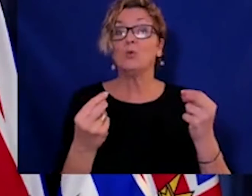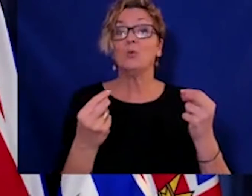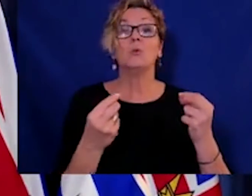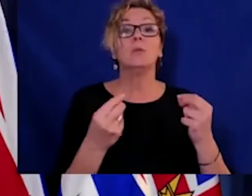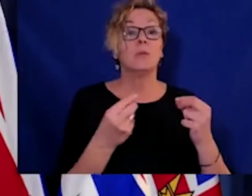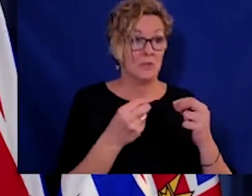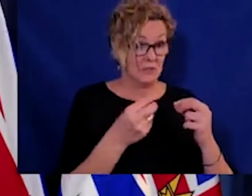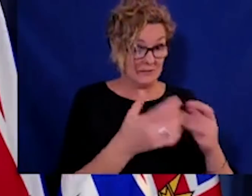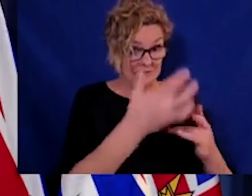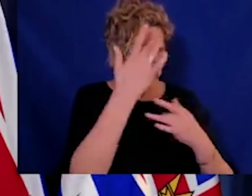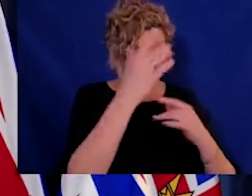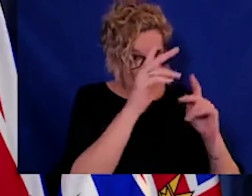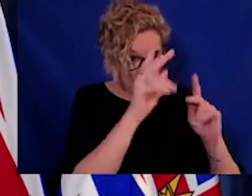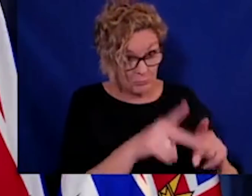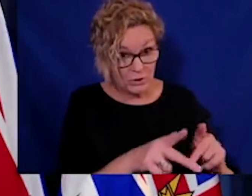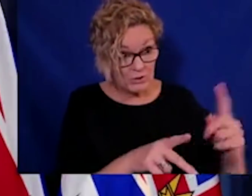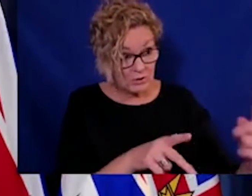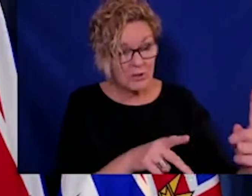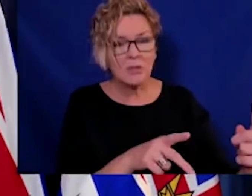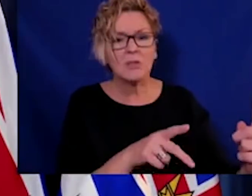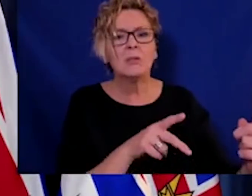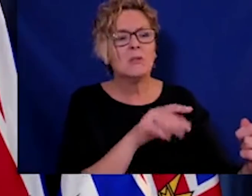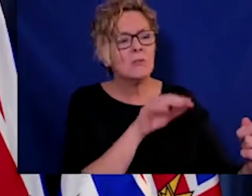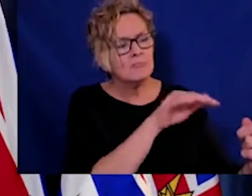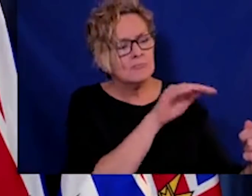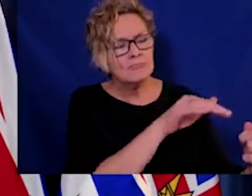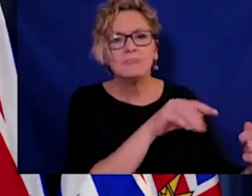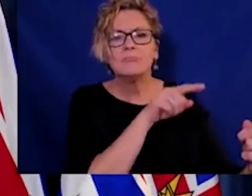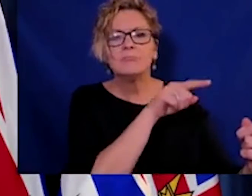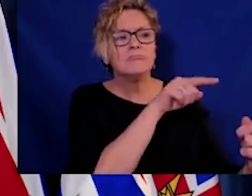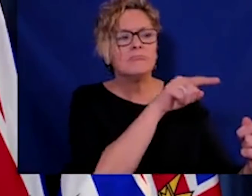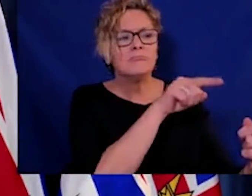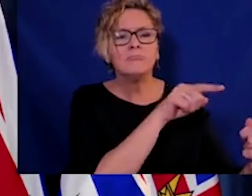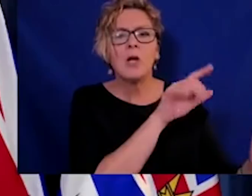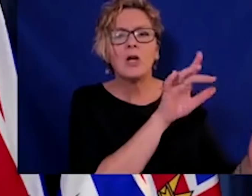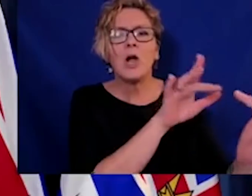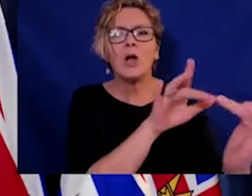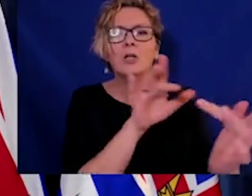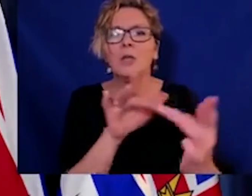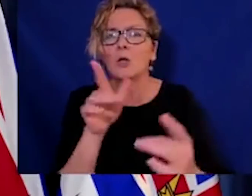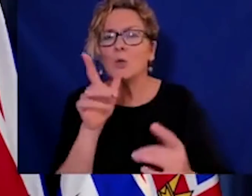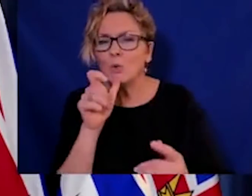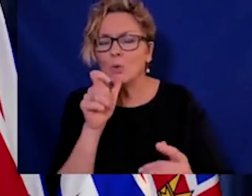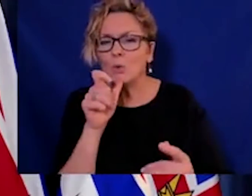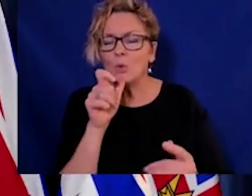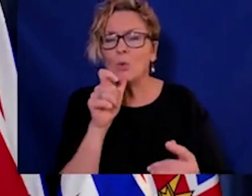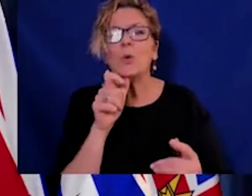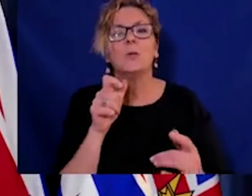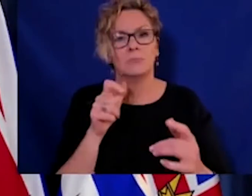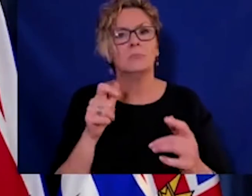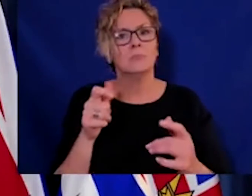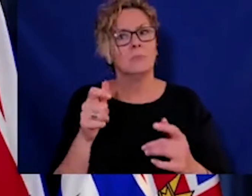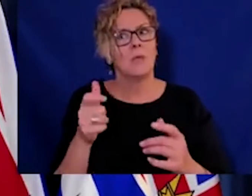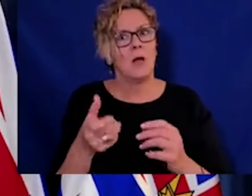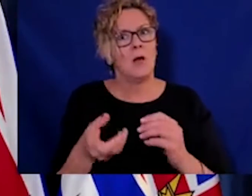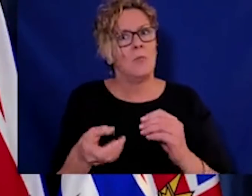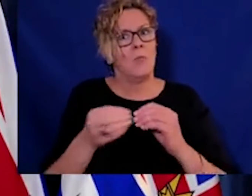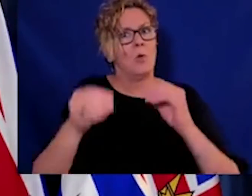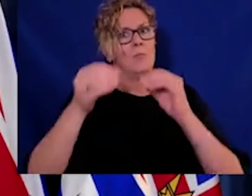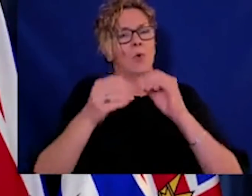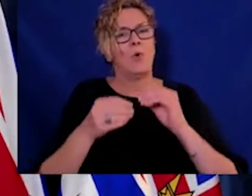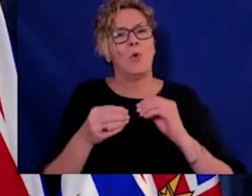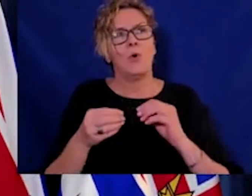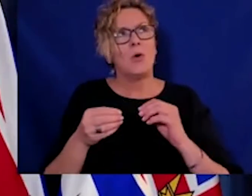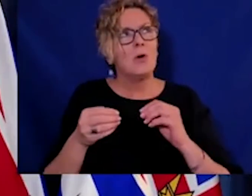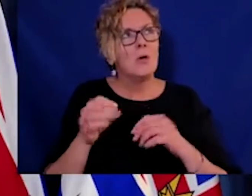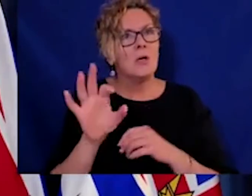alone, we've added 222 new hires, most of those in the Fraser Health Authority. So